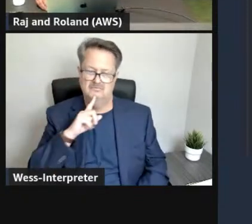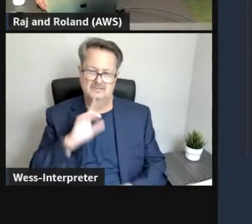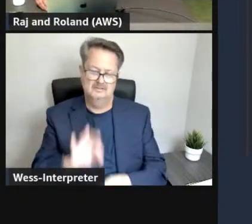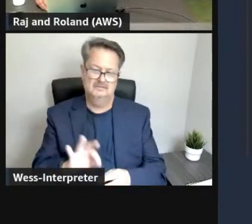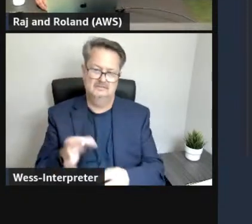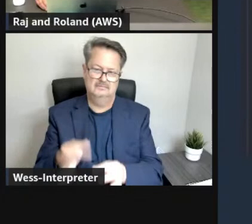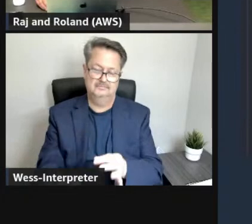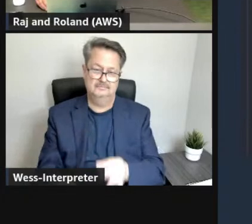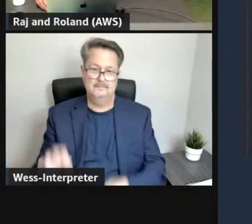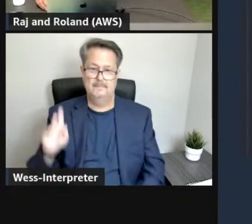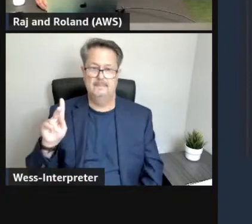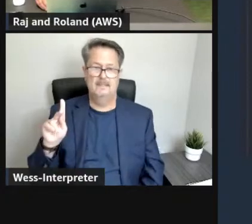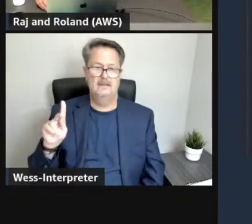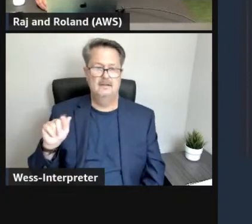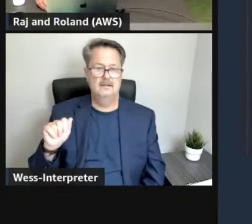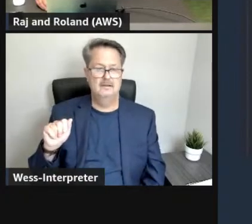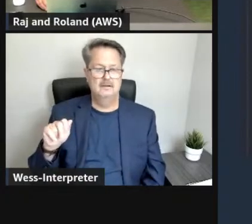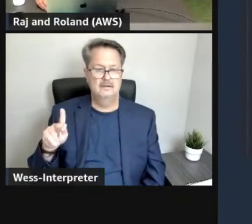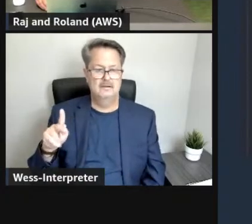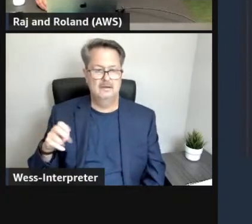Carpenter provisioner here, you can say